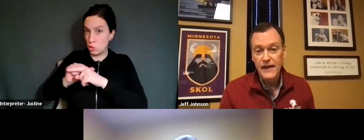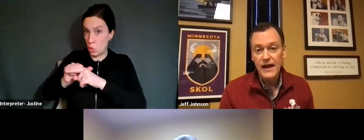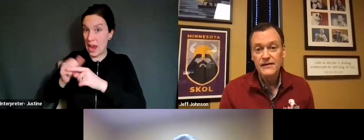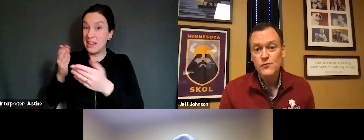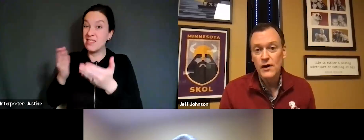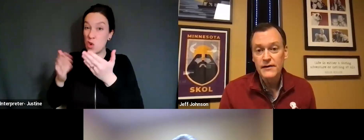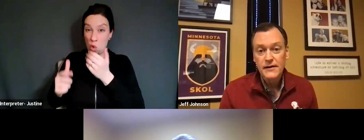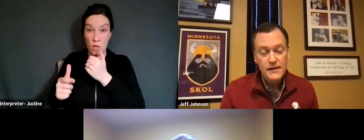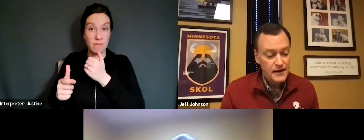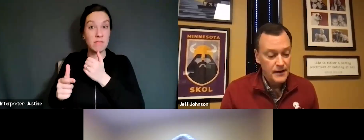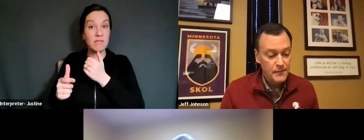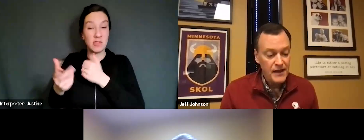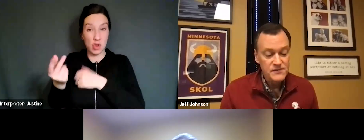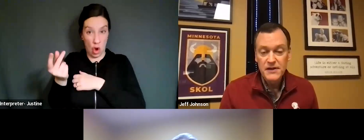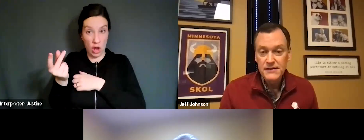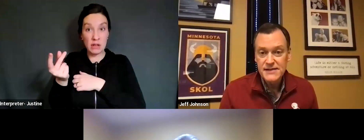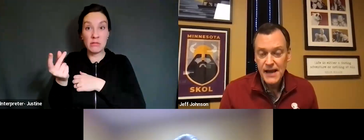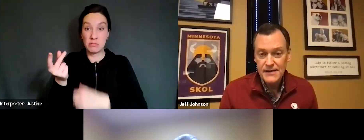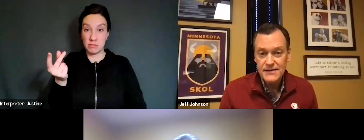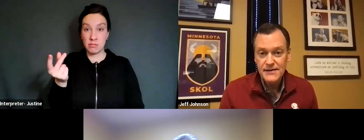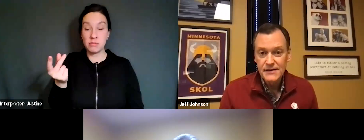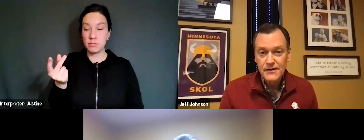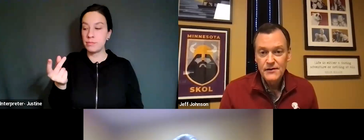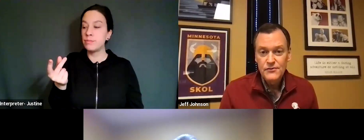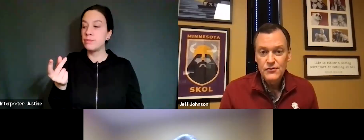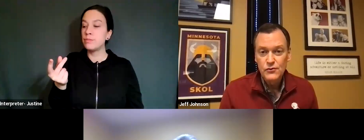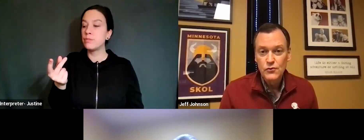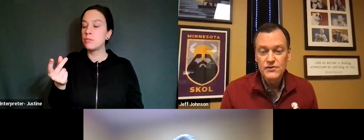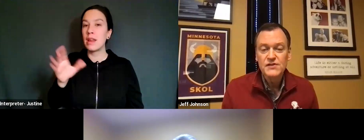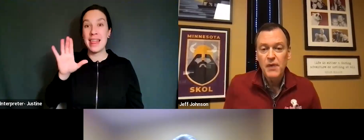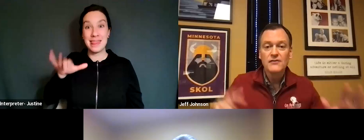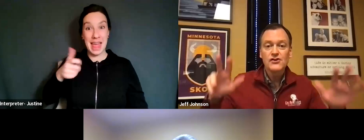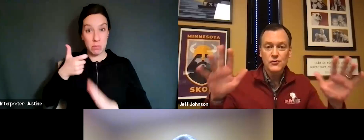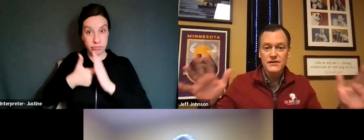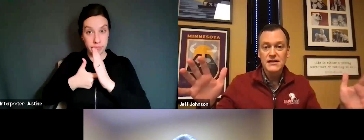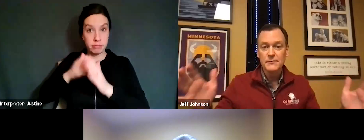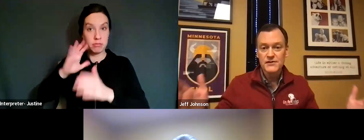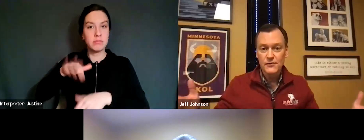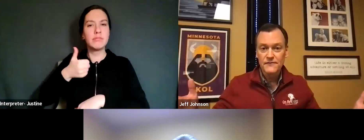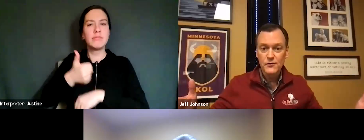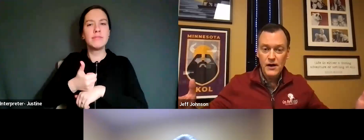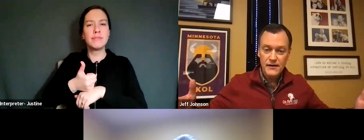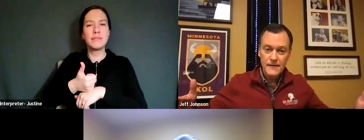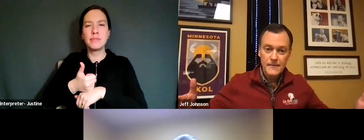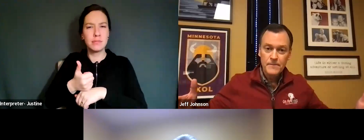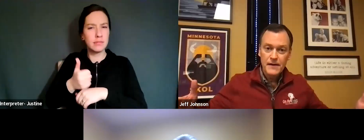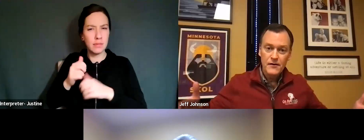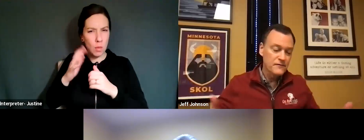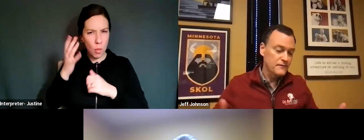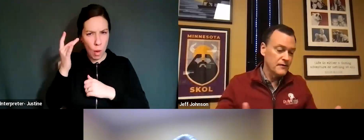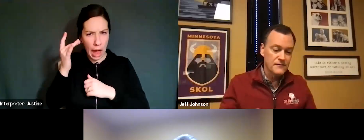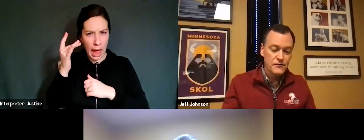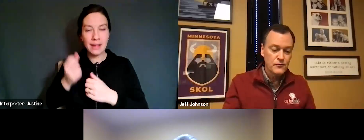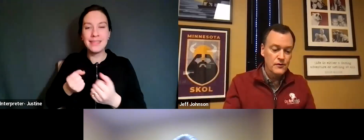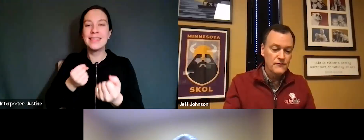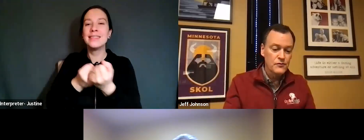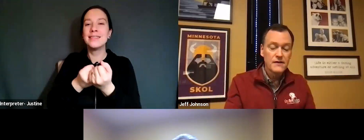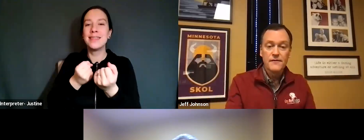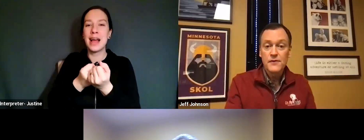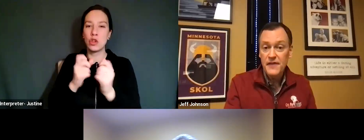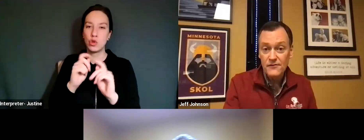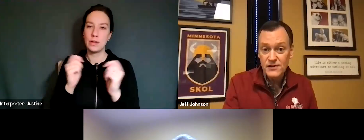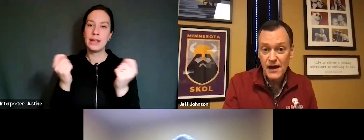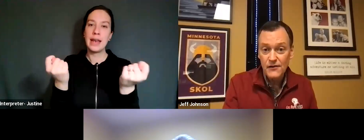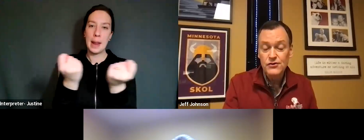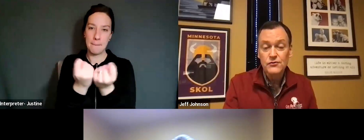dogs. And that is what has been set to sponsor a team. So if you want to, you know, if you